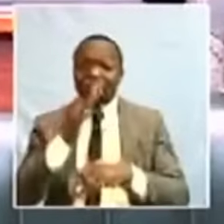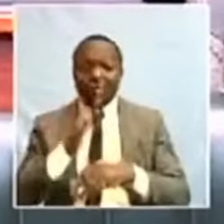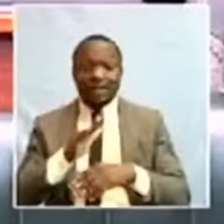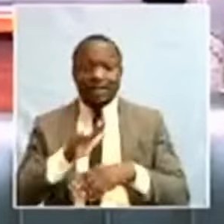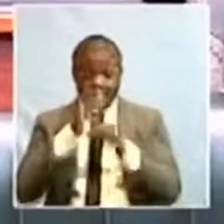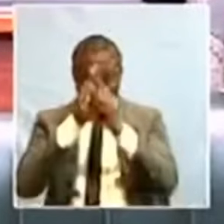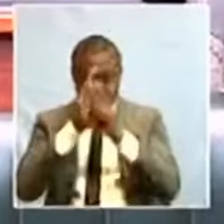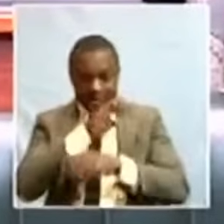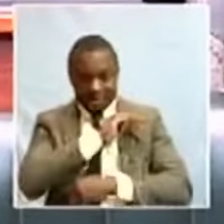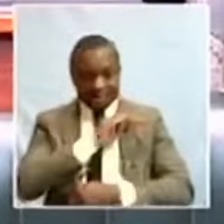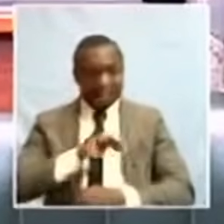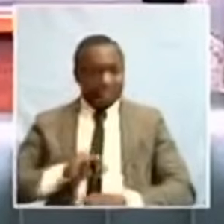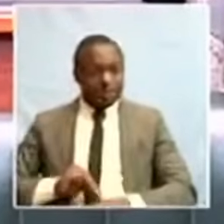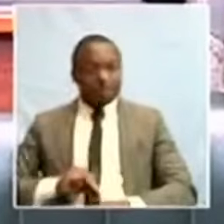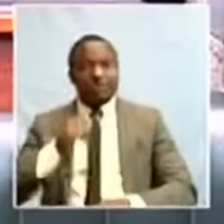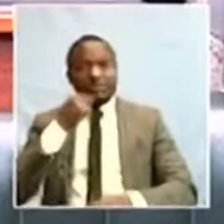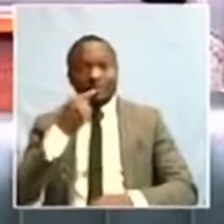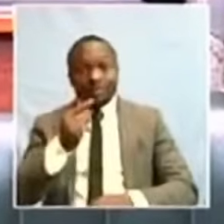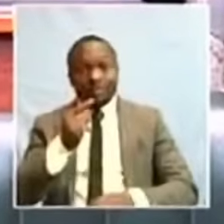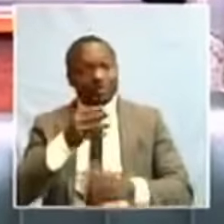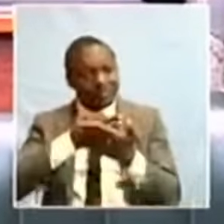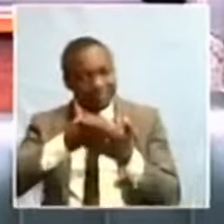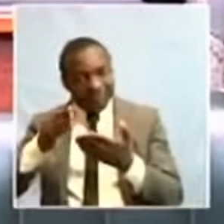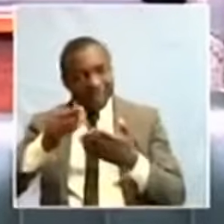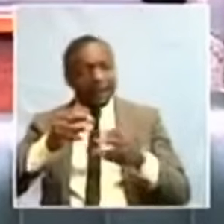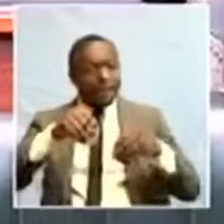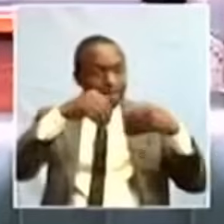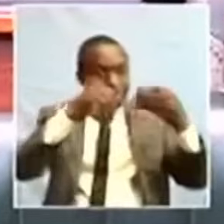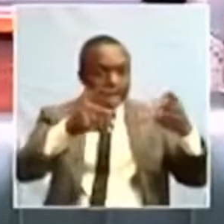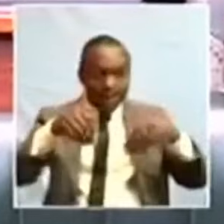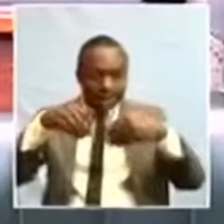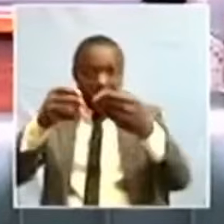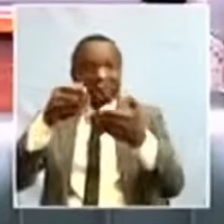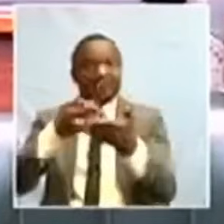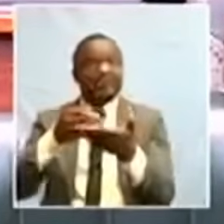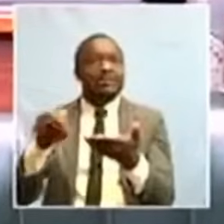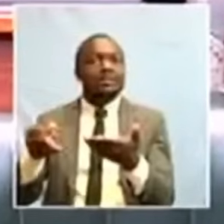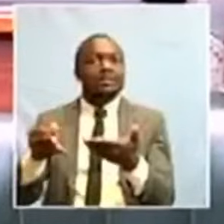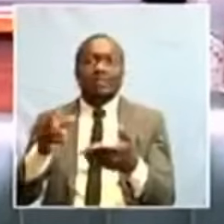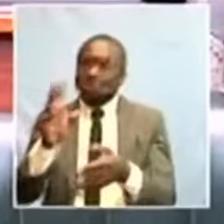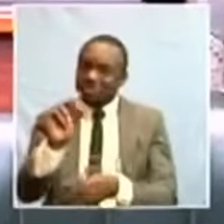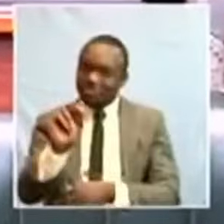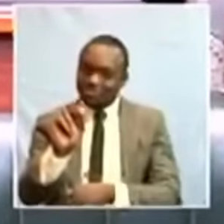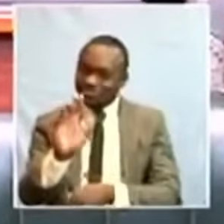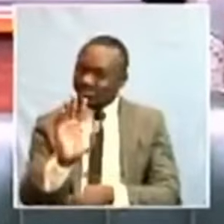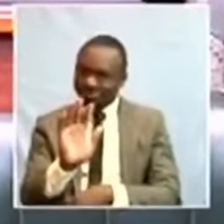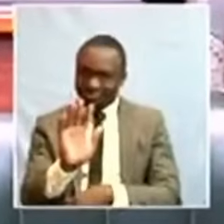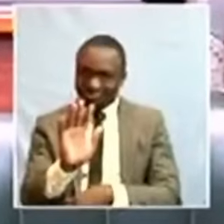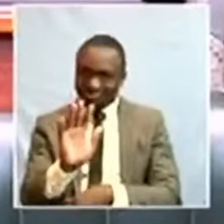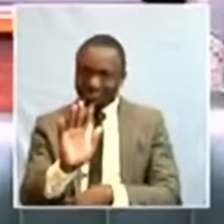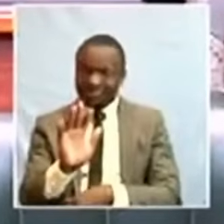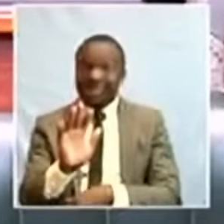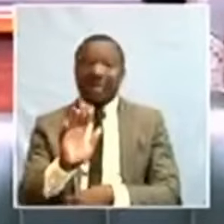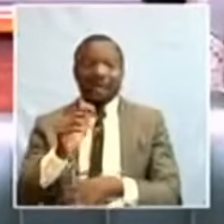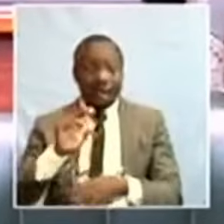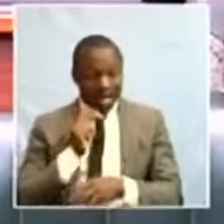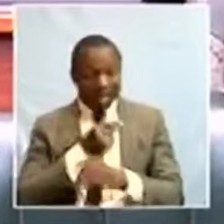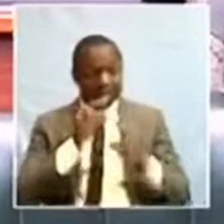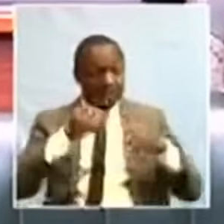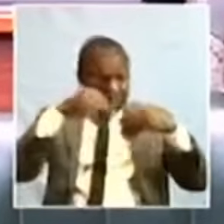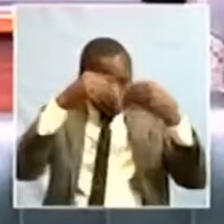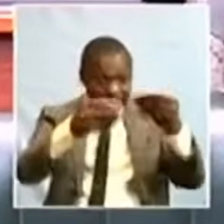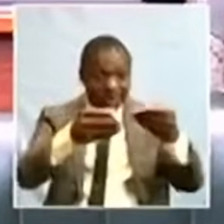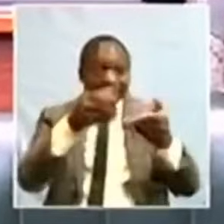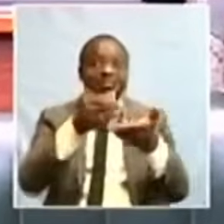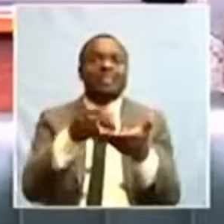Honourable Madam Speaker to say we have failed to supply fertilizer. No, we have supplied